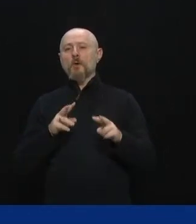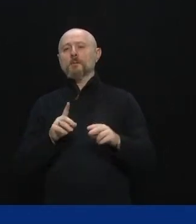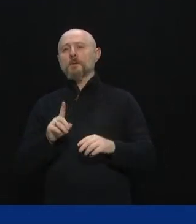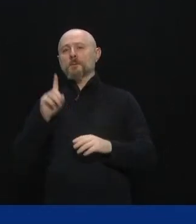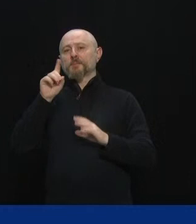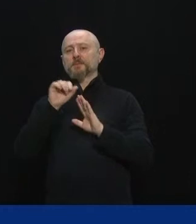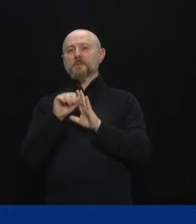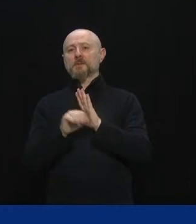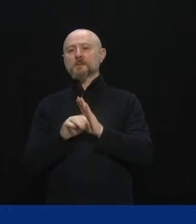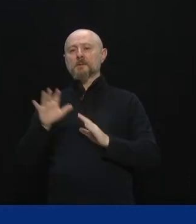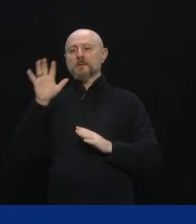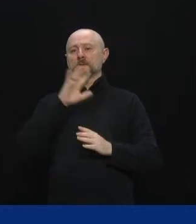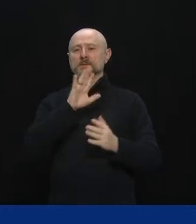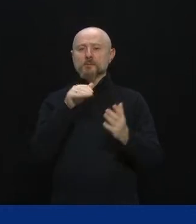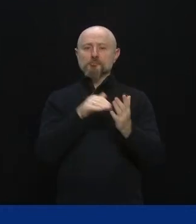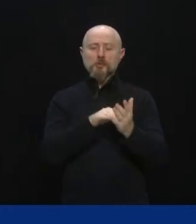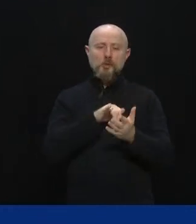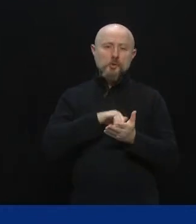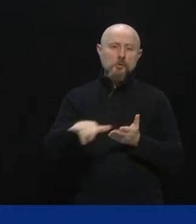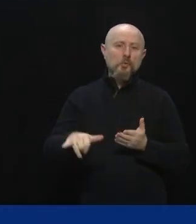York, places like that, where